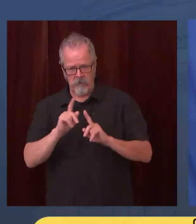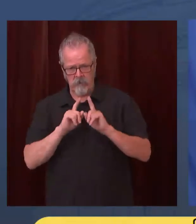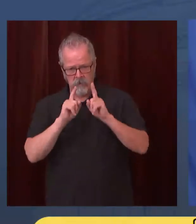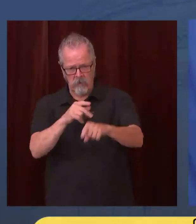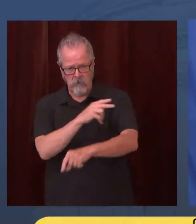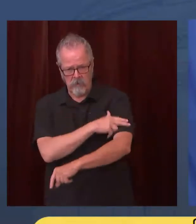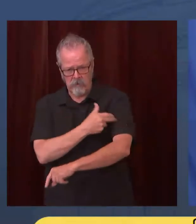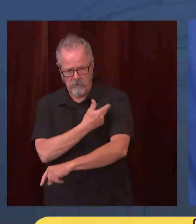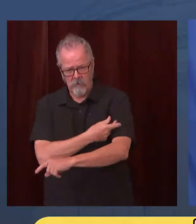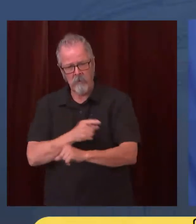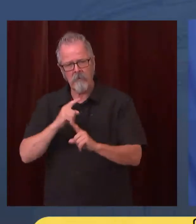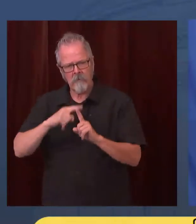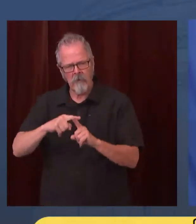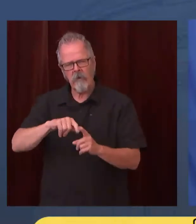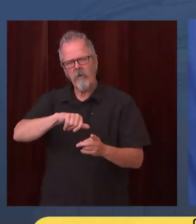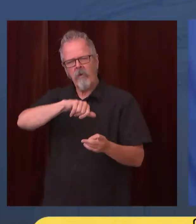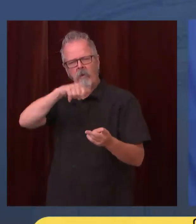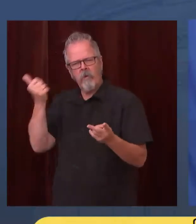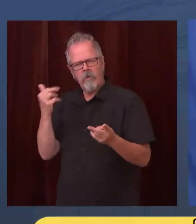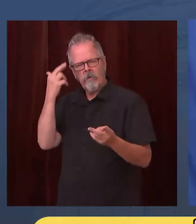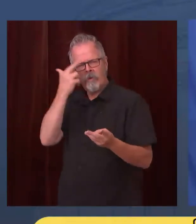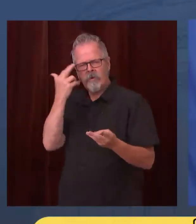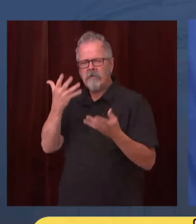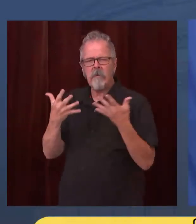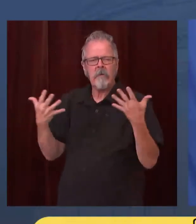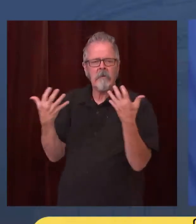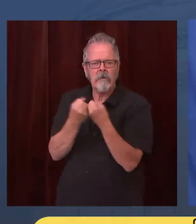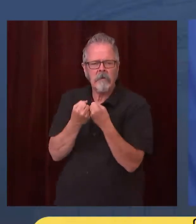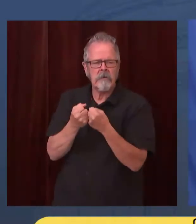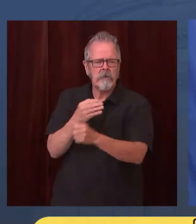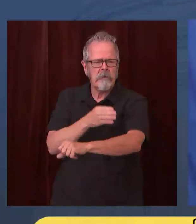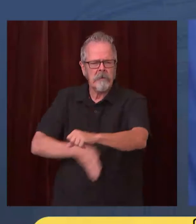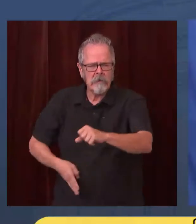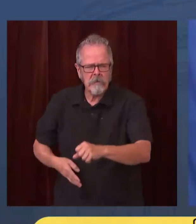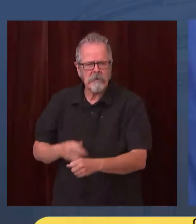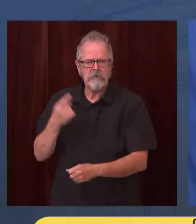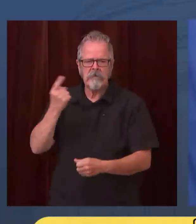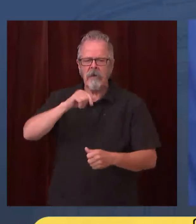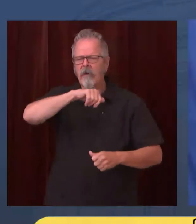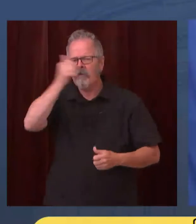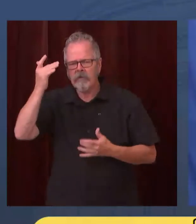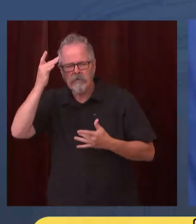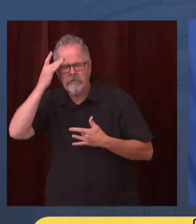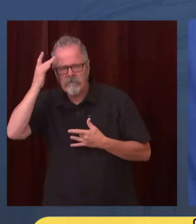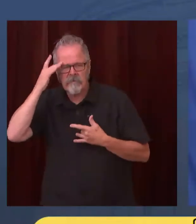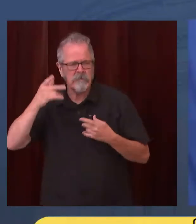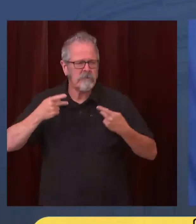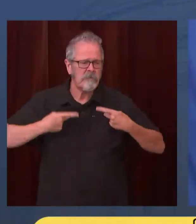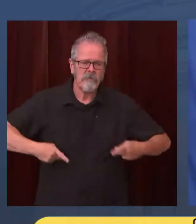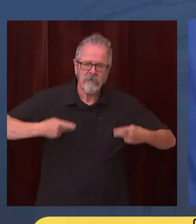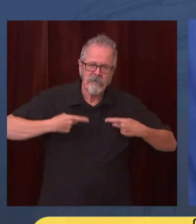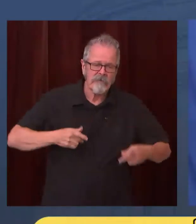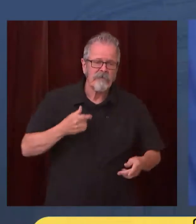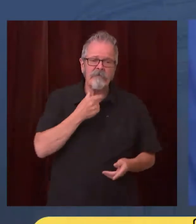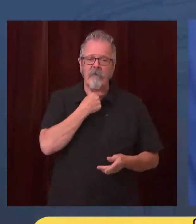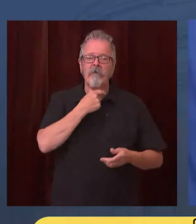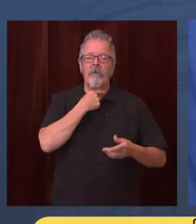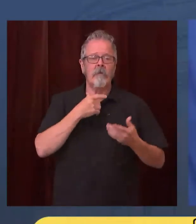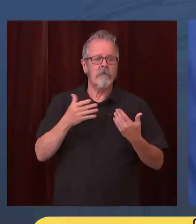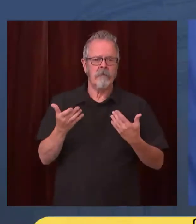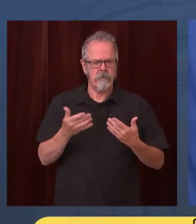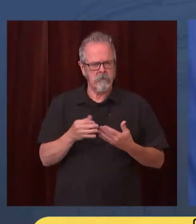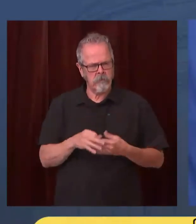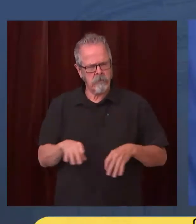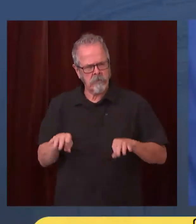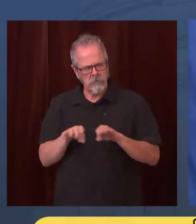system is there to take care of their healthcare needs. However, we also need to get help from